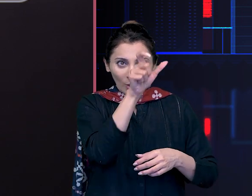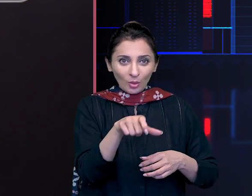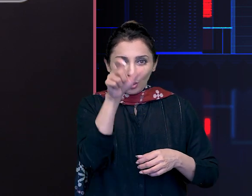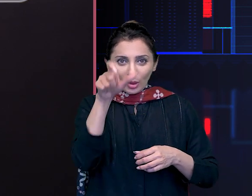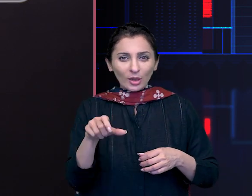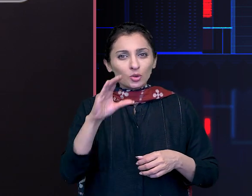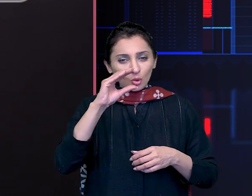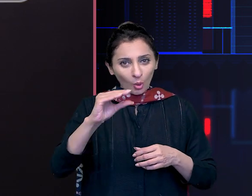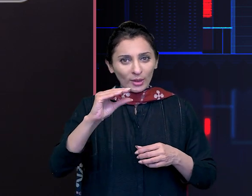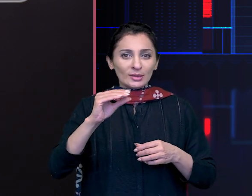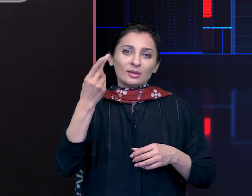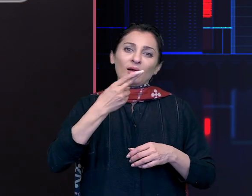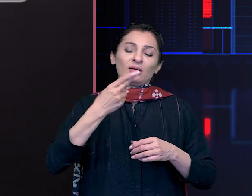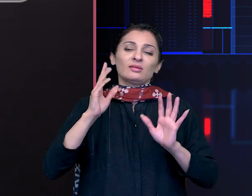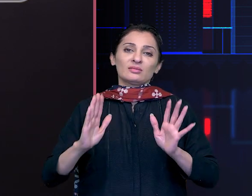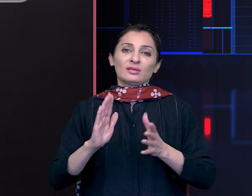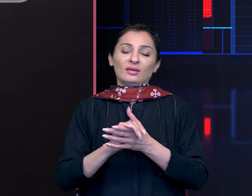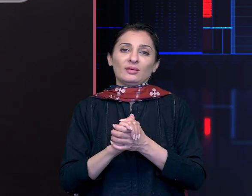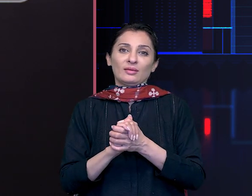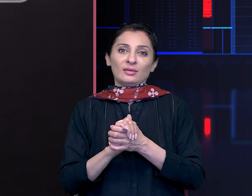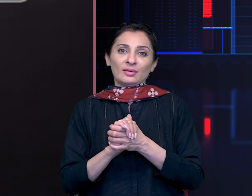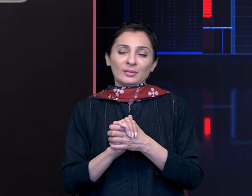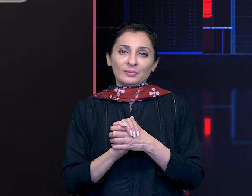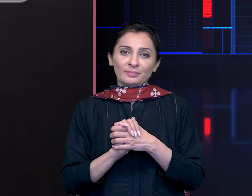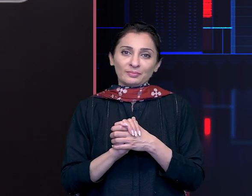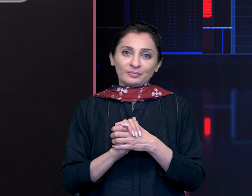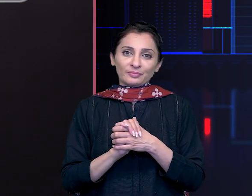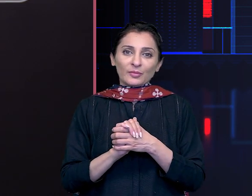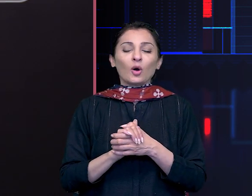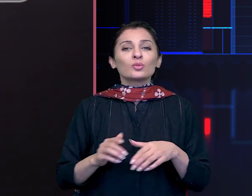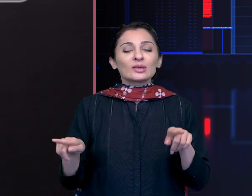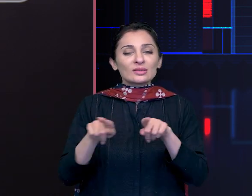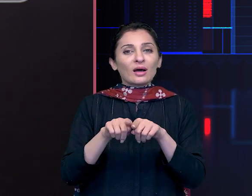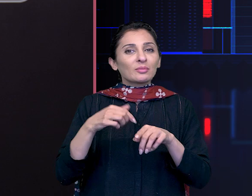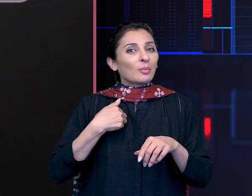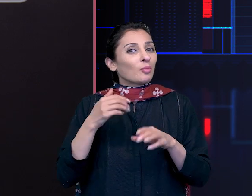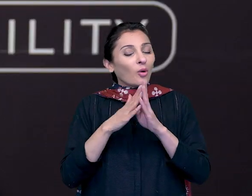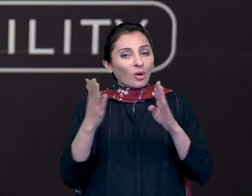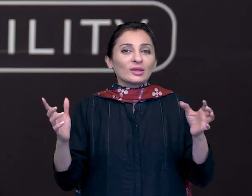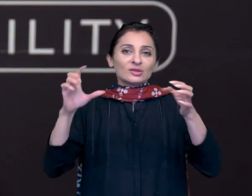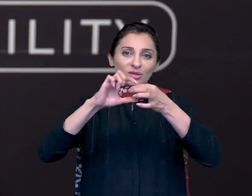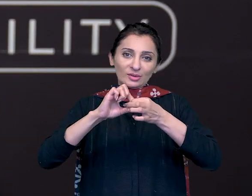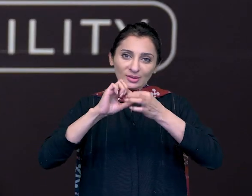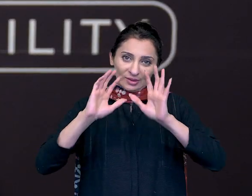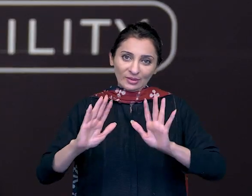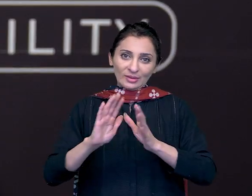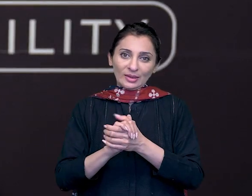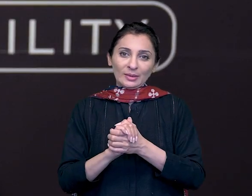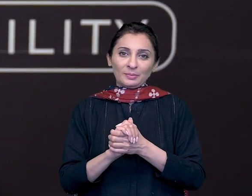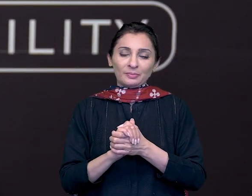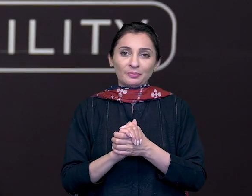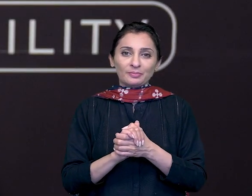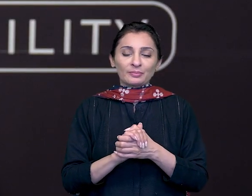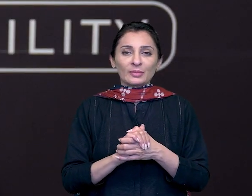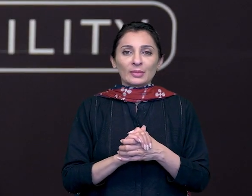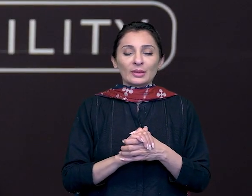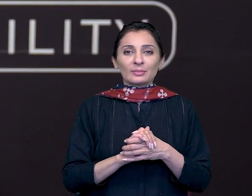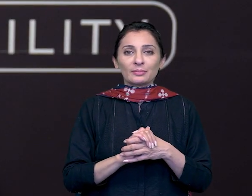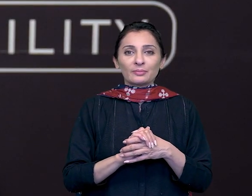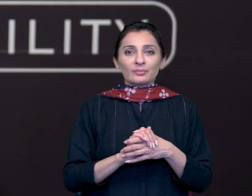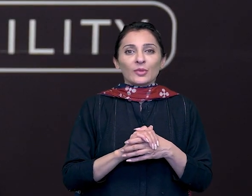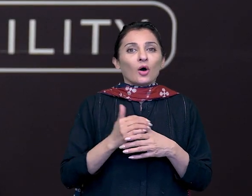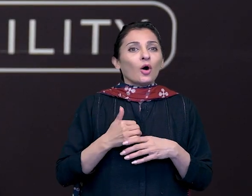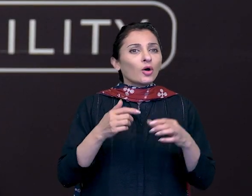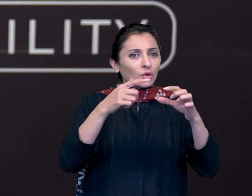and so far the response from them has been very good for someone that has no artistic training. I've had a few shows and the response was very